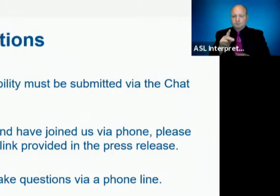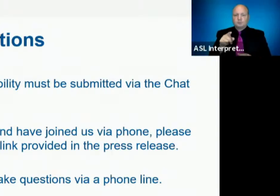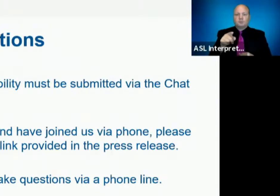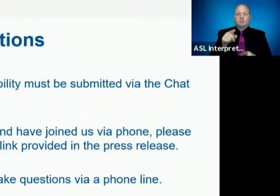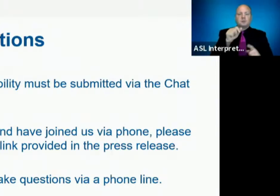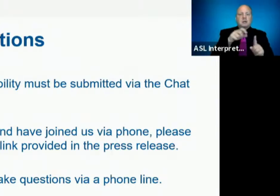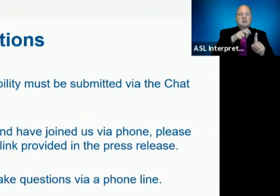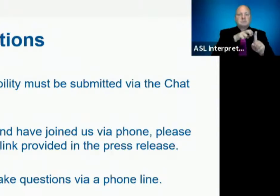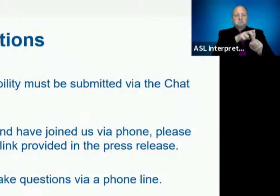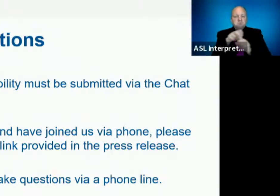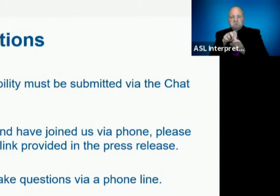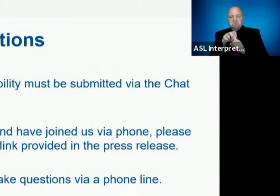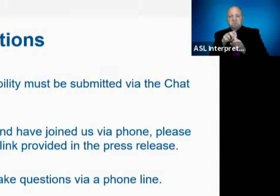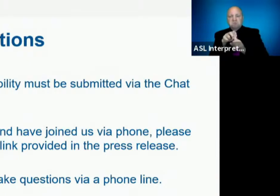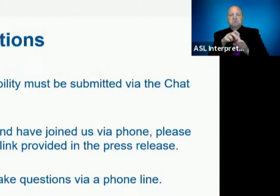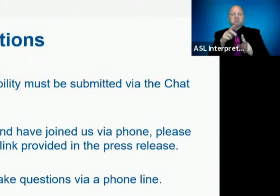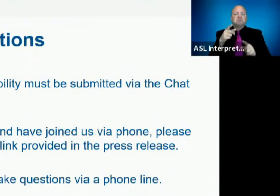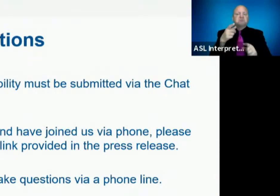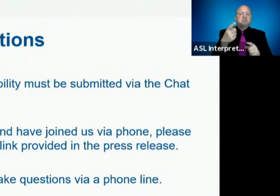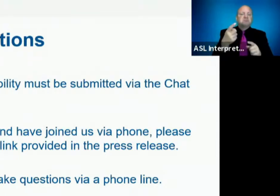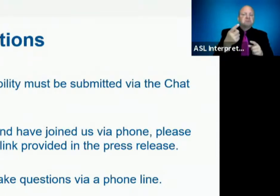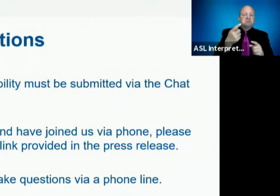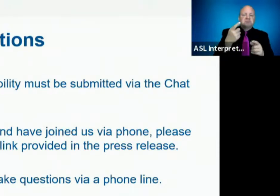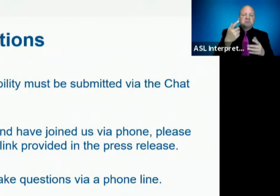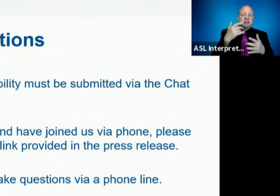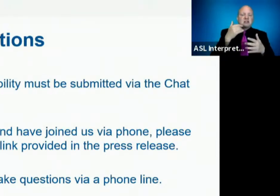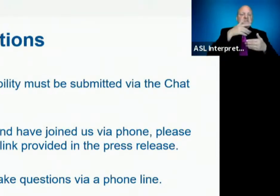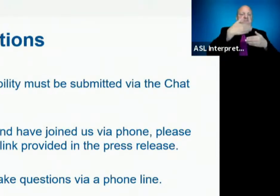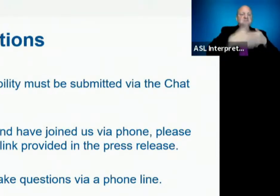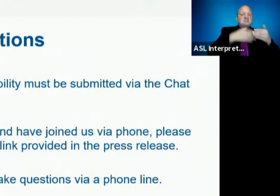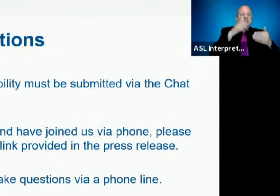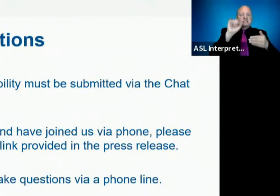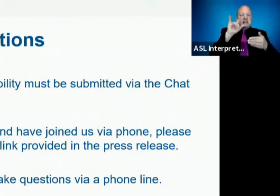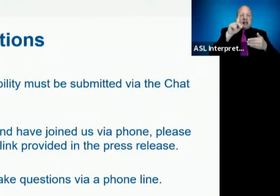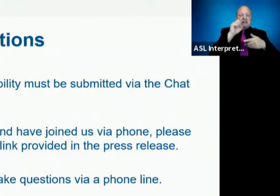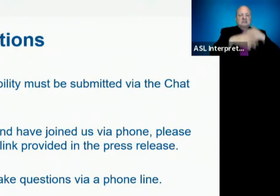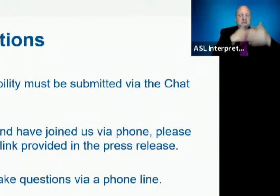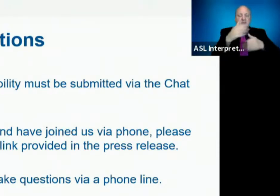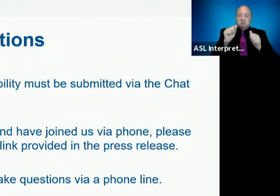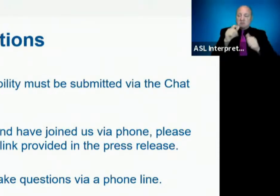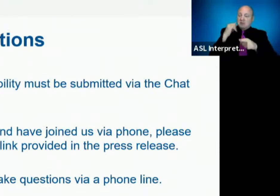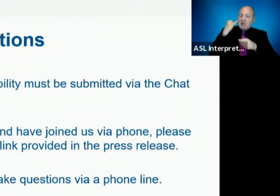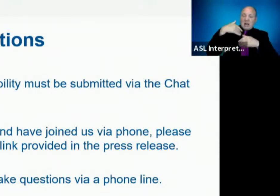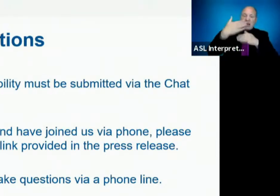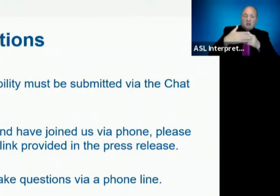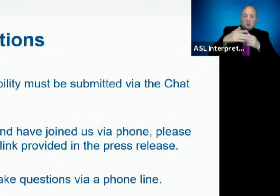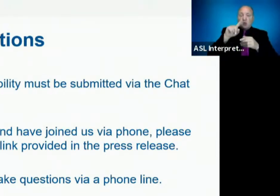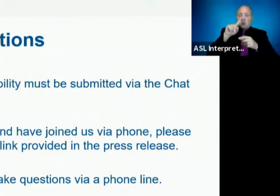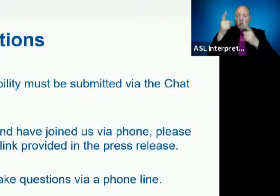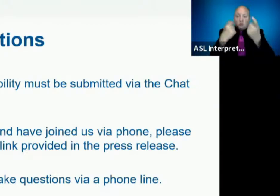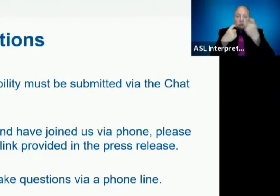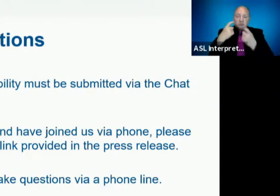for that. And next question goes to Angelina Dixon, KVAL.